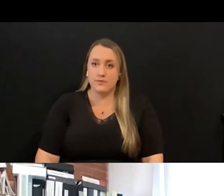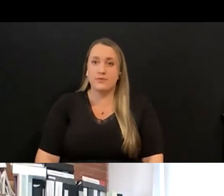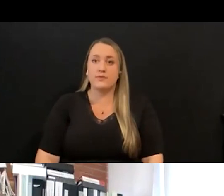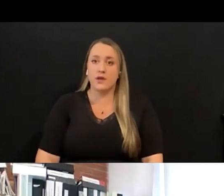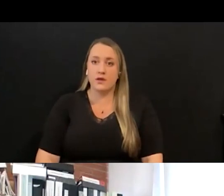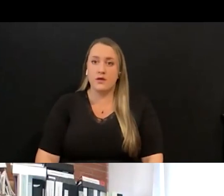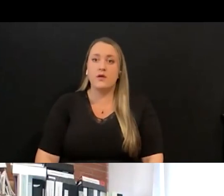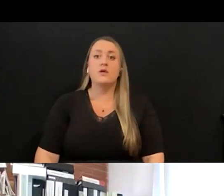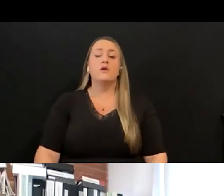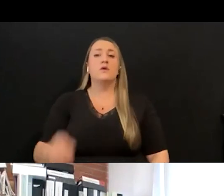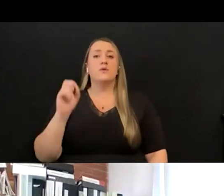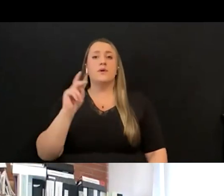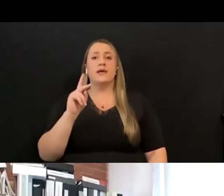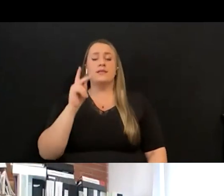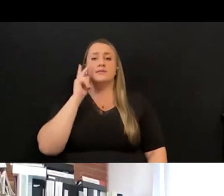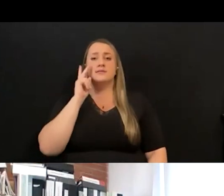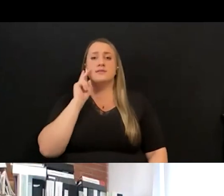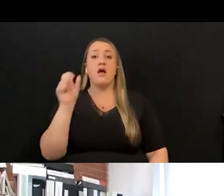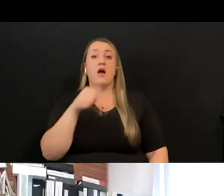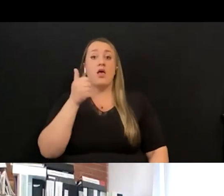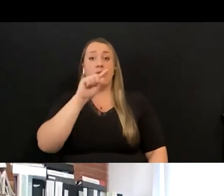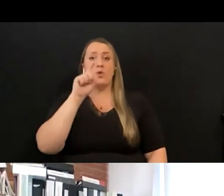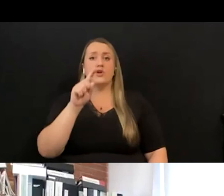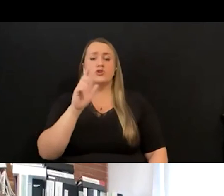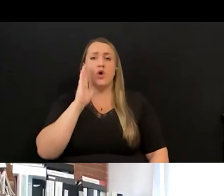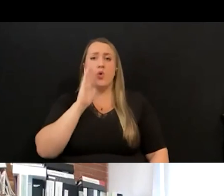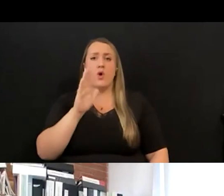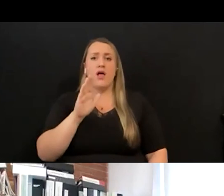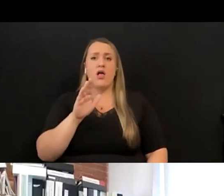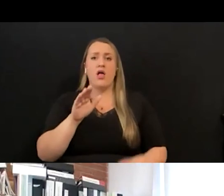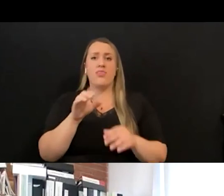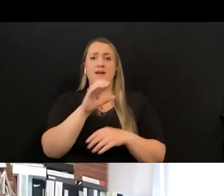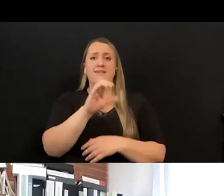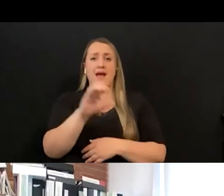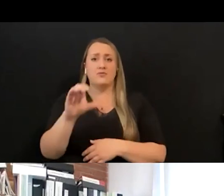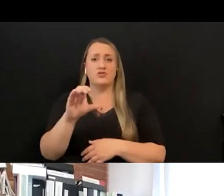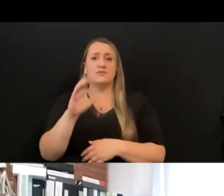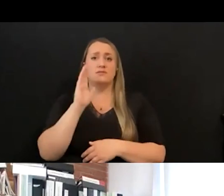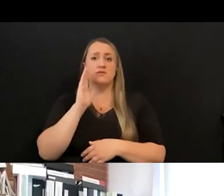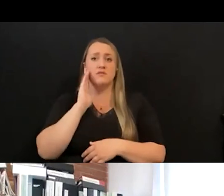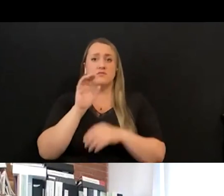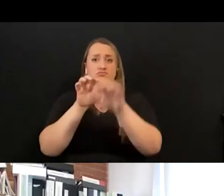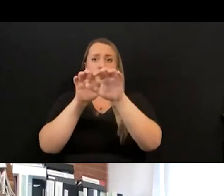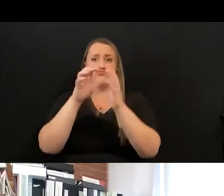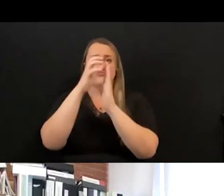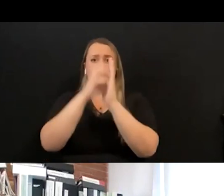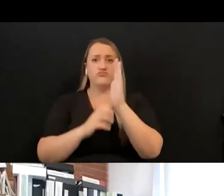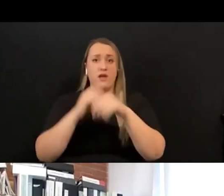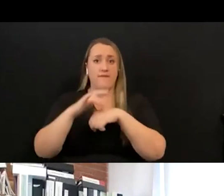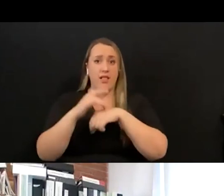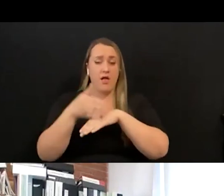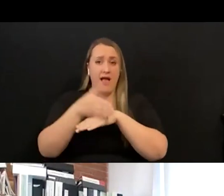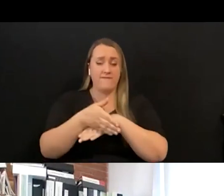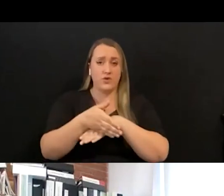Yeah, let's see. Another question is, will the transcript be available after the webinar? Yeah, we'll download the transcript,